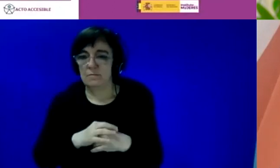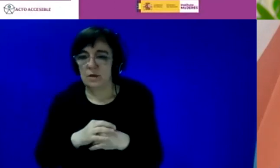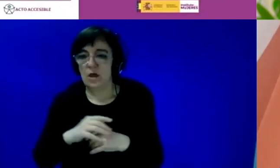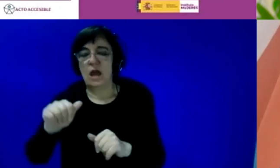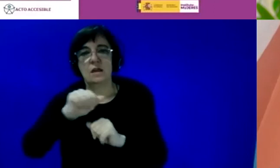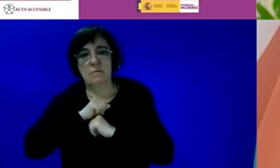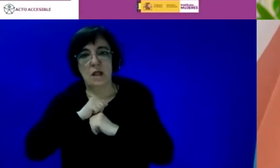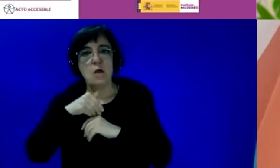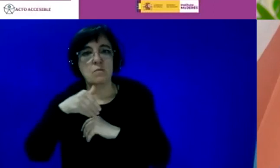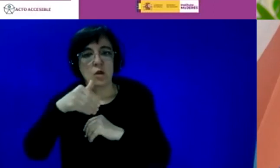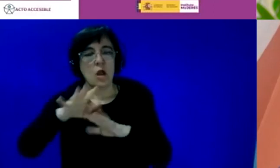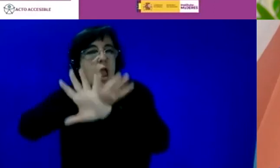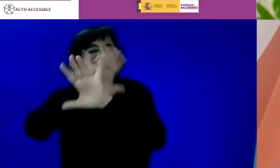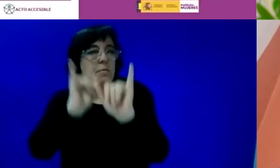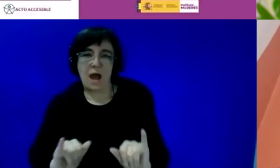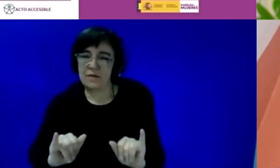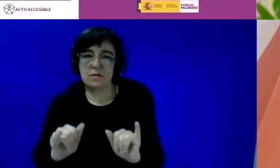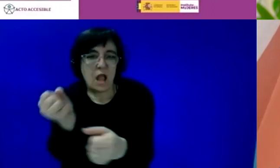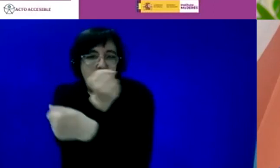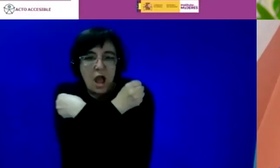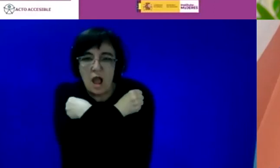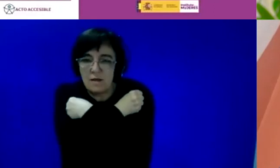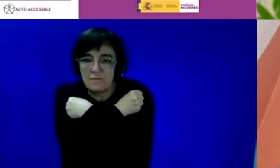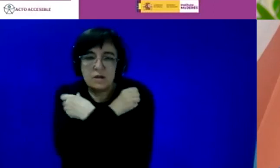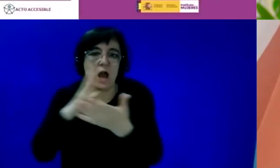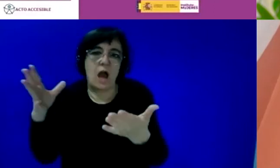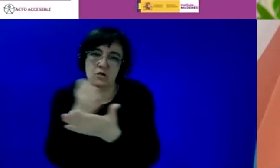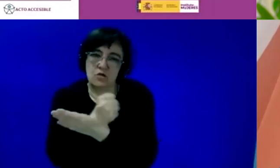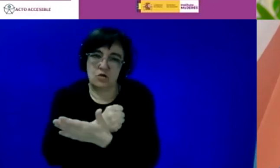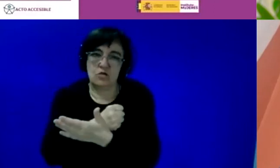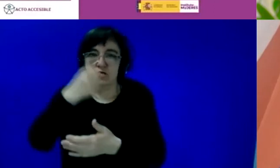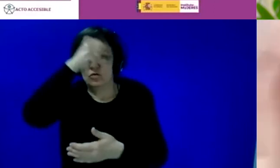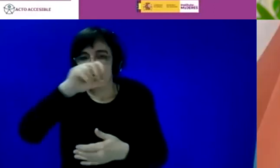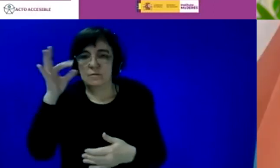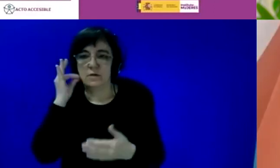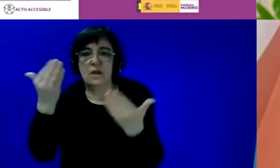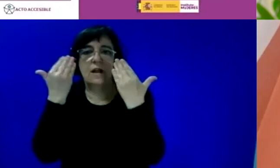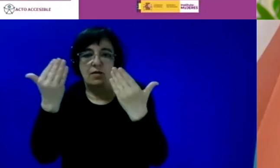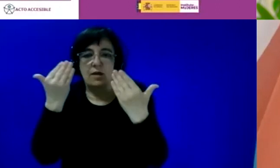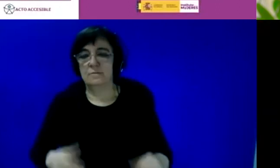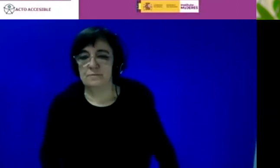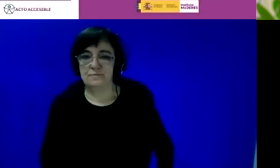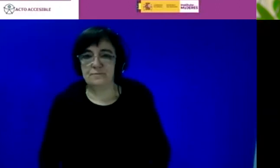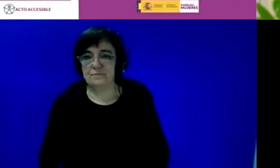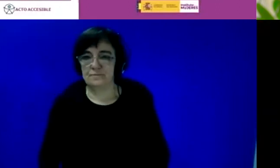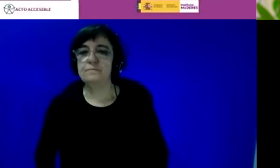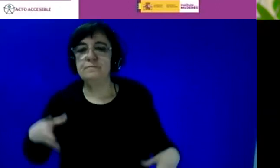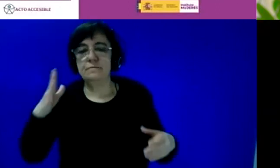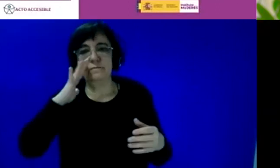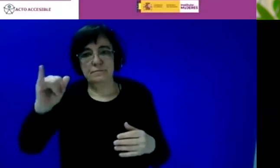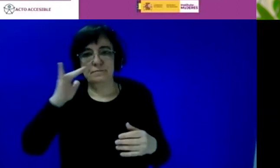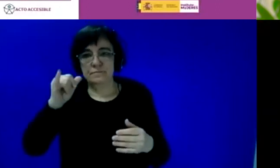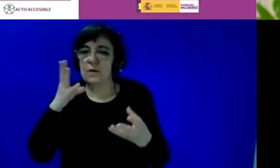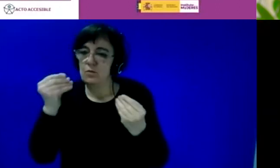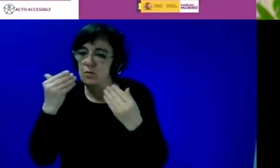commitment to persons with disabilities. Let's hope that peace comes soon. Warmest hugs to all. Thank